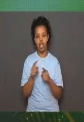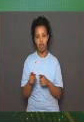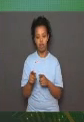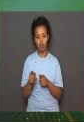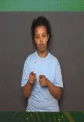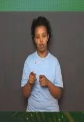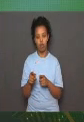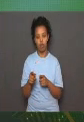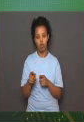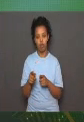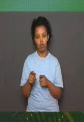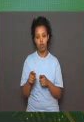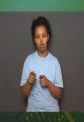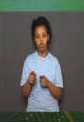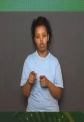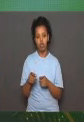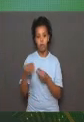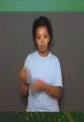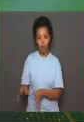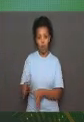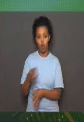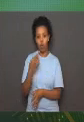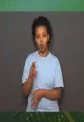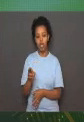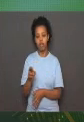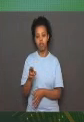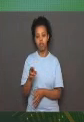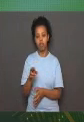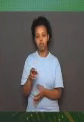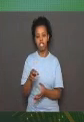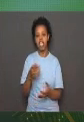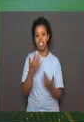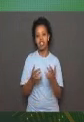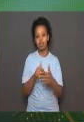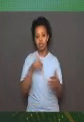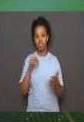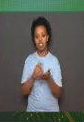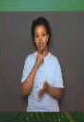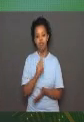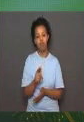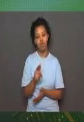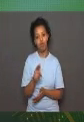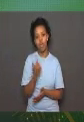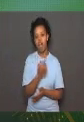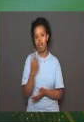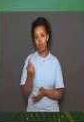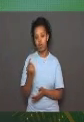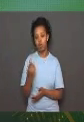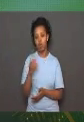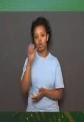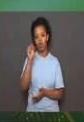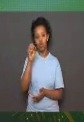include knee-jerk or withdrawal reflexes from heat. Many